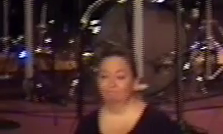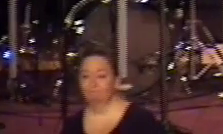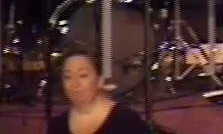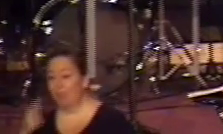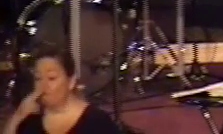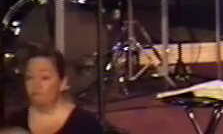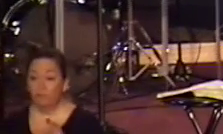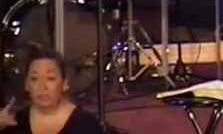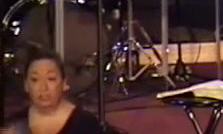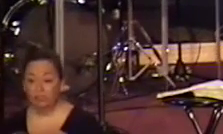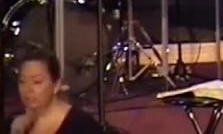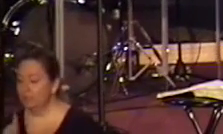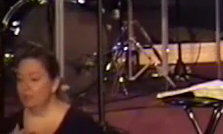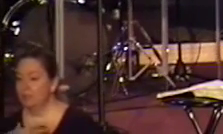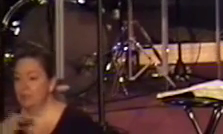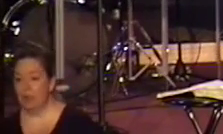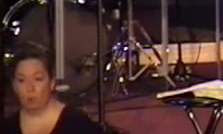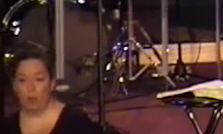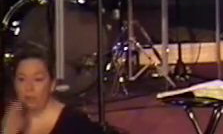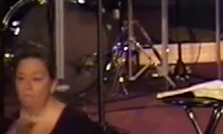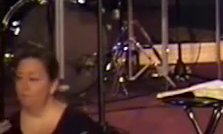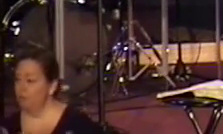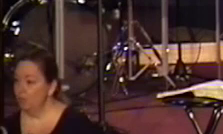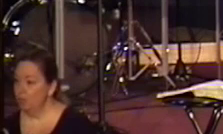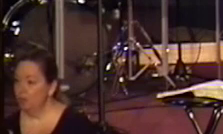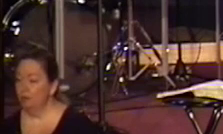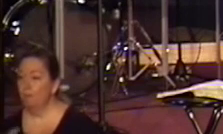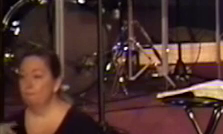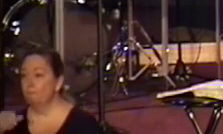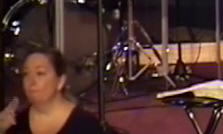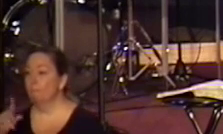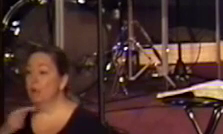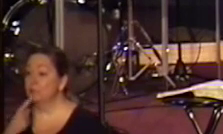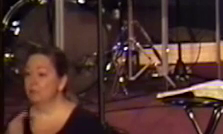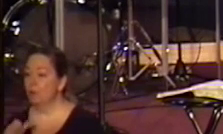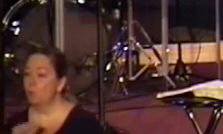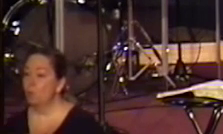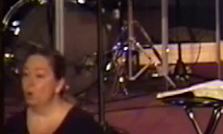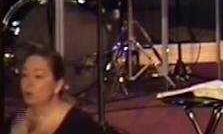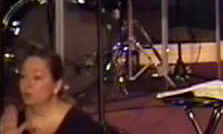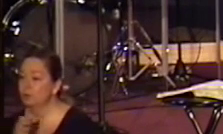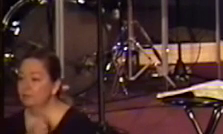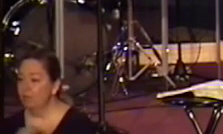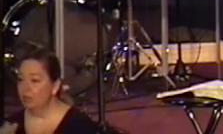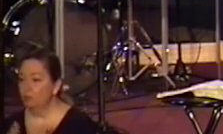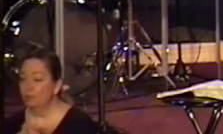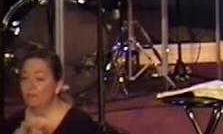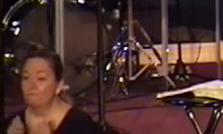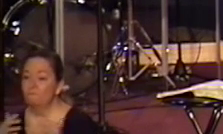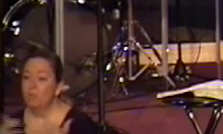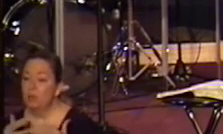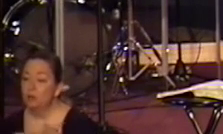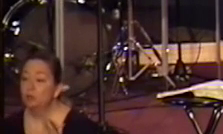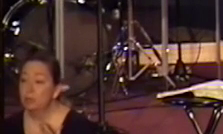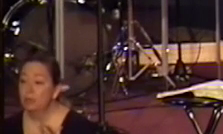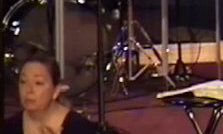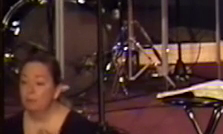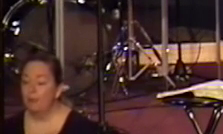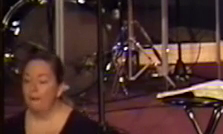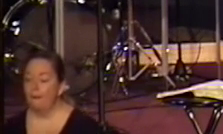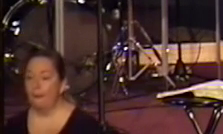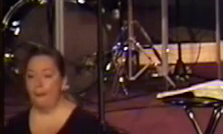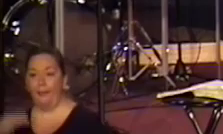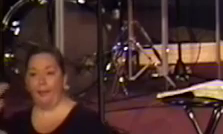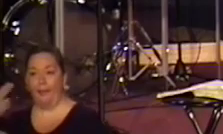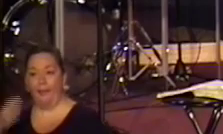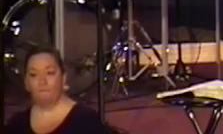fear that he had. And so Paul says, work out your salvation with fear and trembling. He places a high value